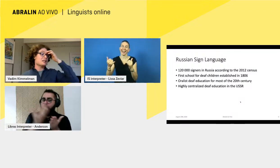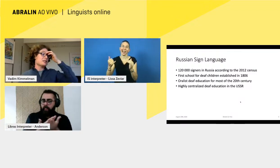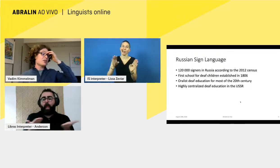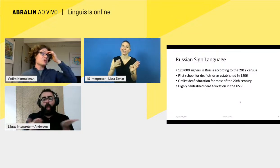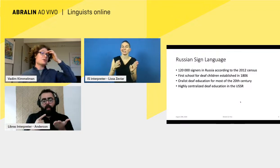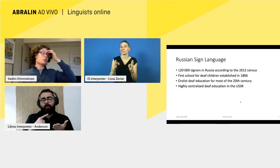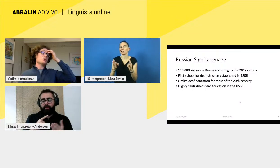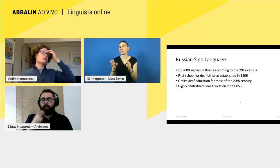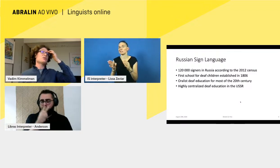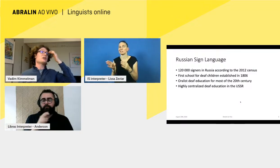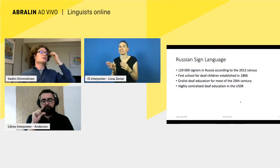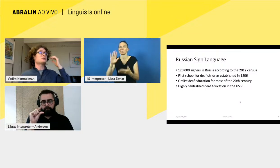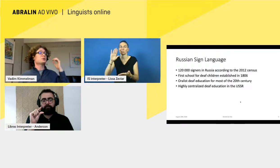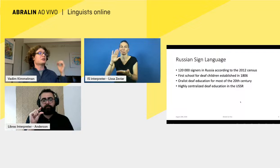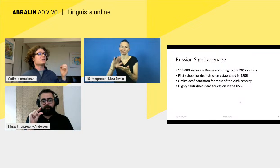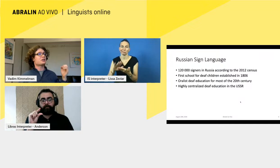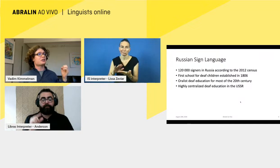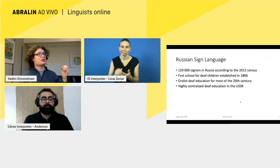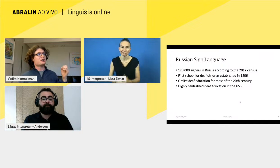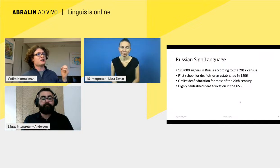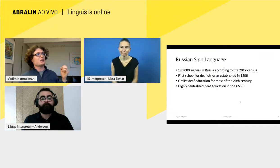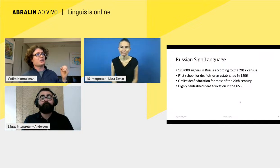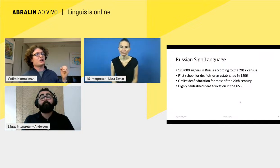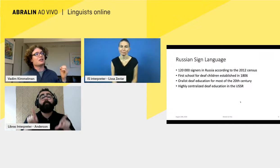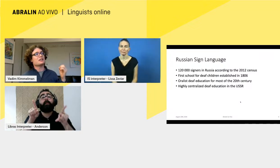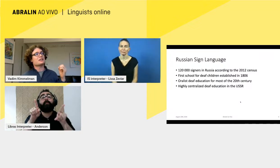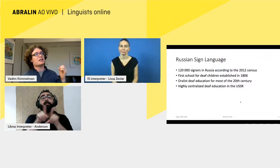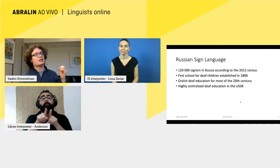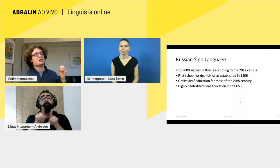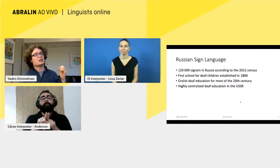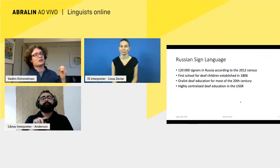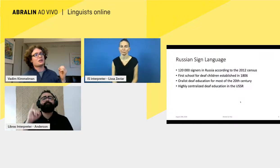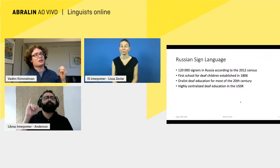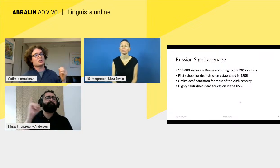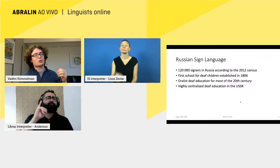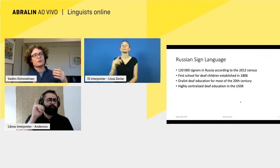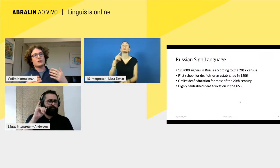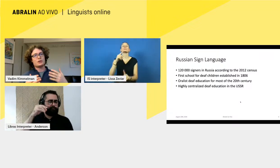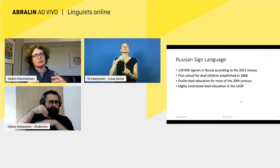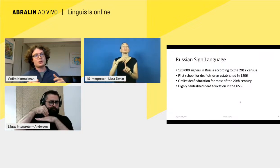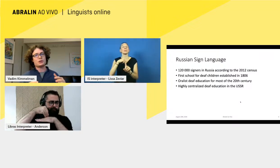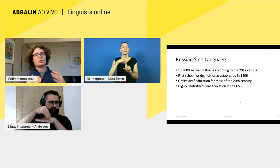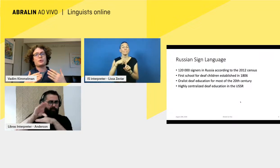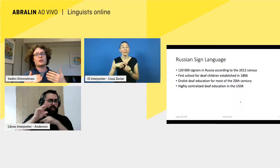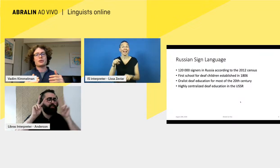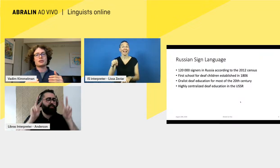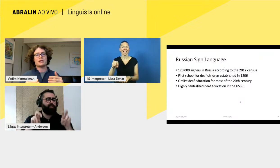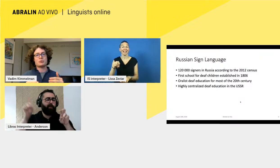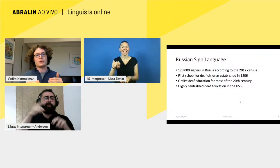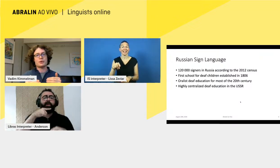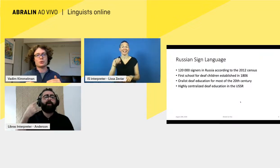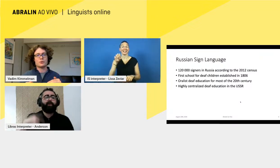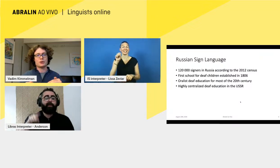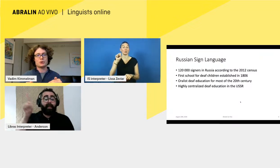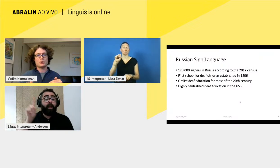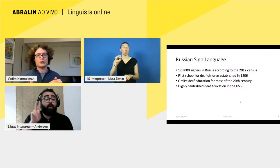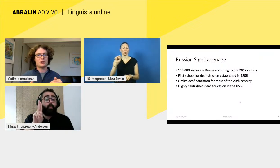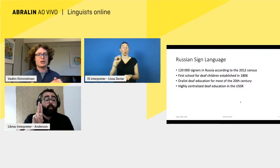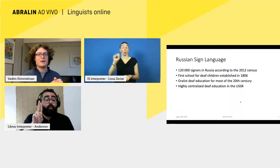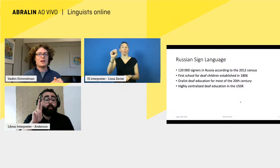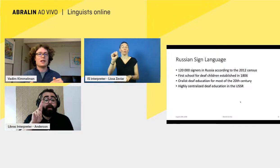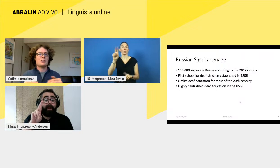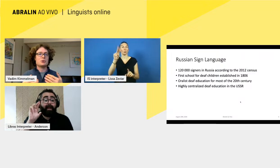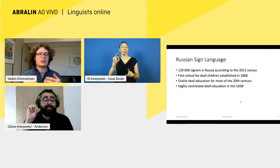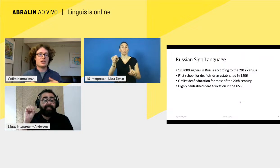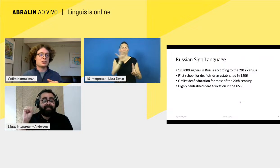And another important factor to consider is that Soviet Union, during the times of the Soviet